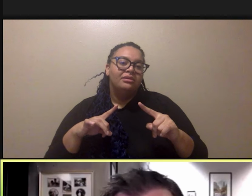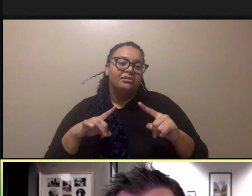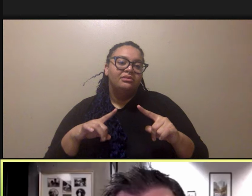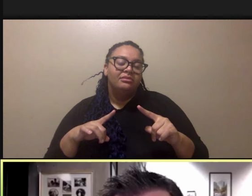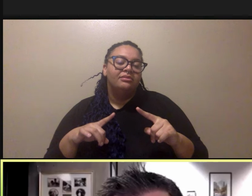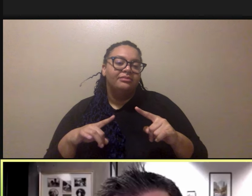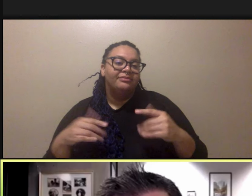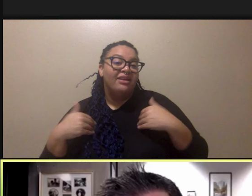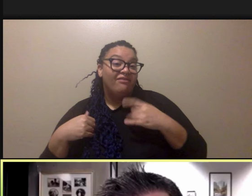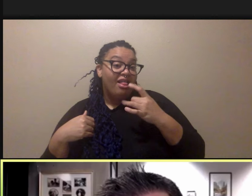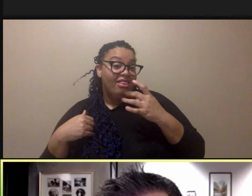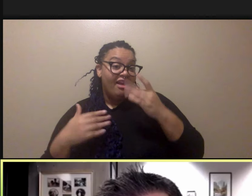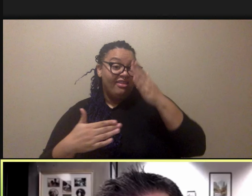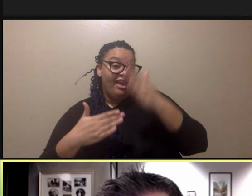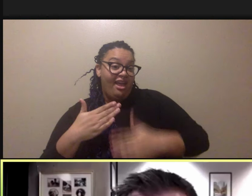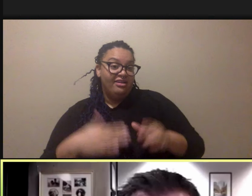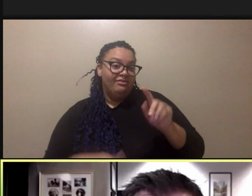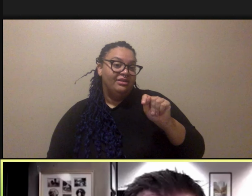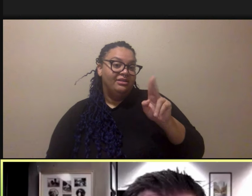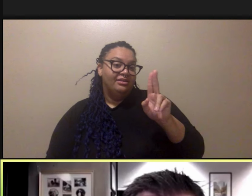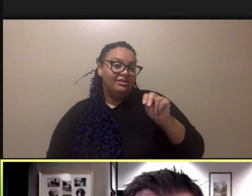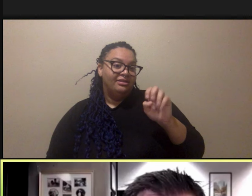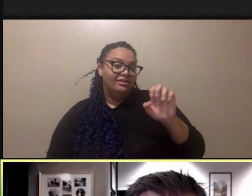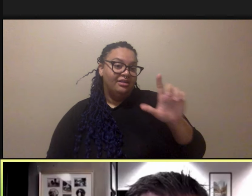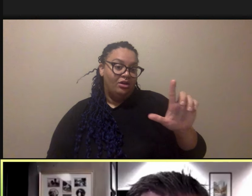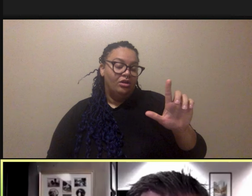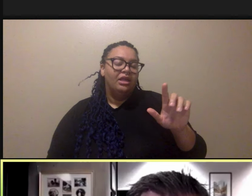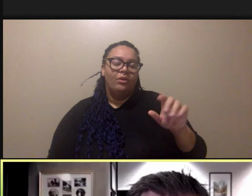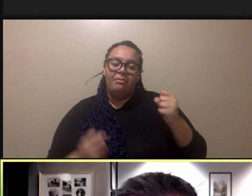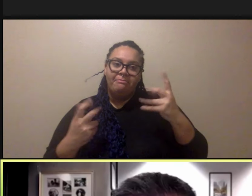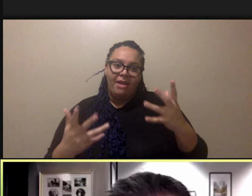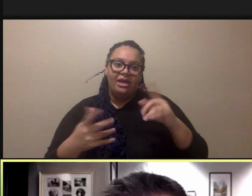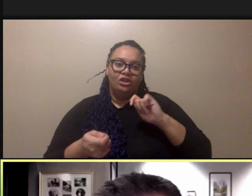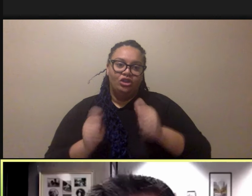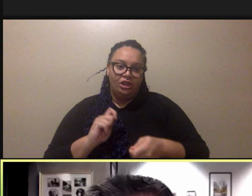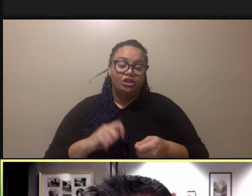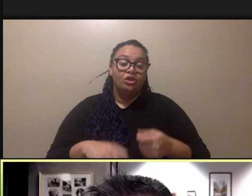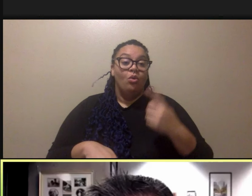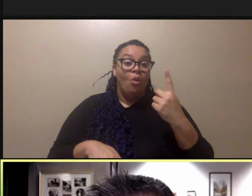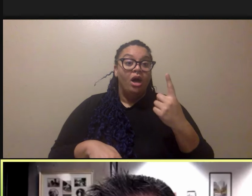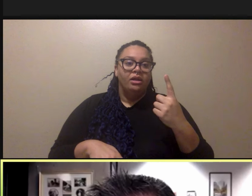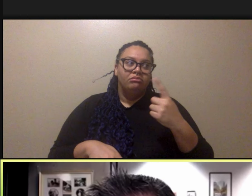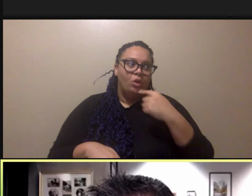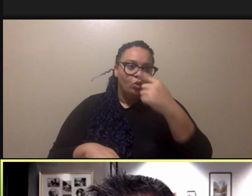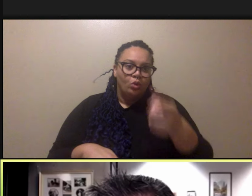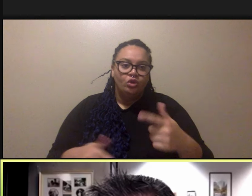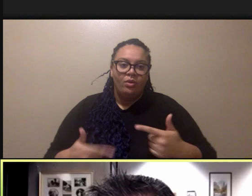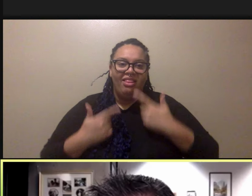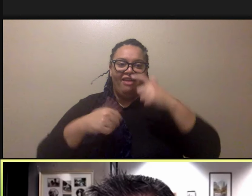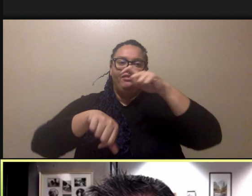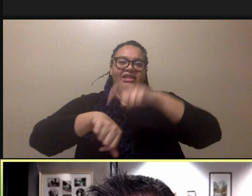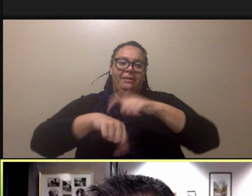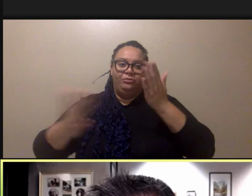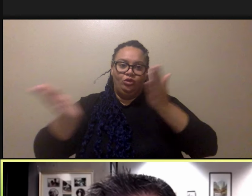a light at the end of that tunnel. There were various changes. One of them I mentioned was lifetime servitude. The other